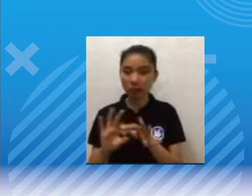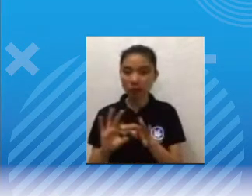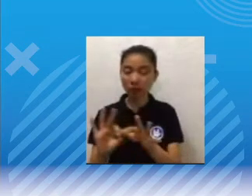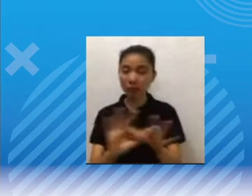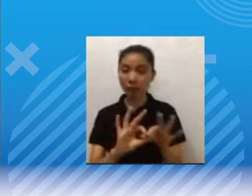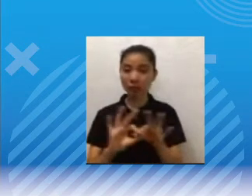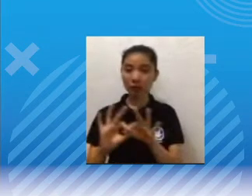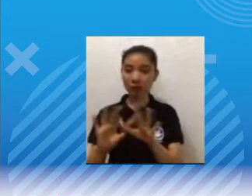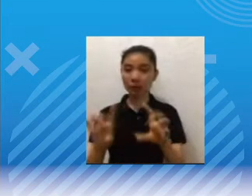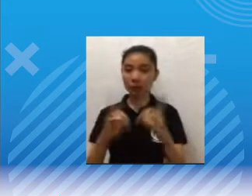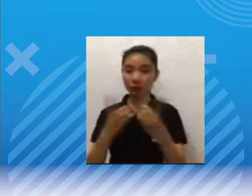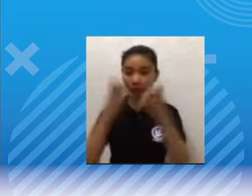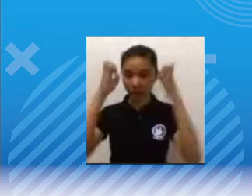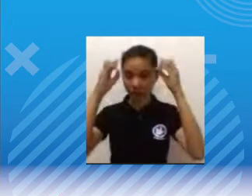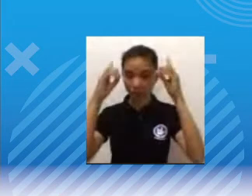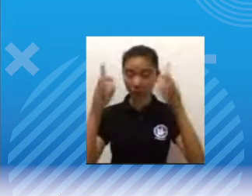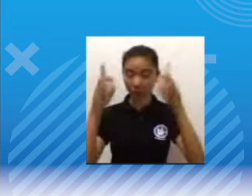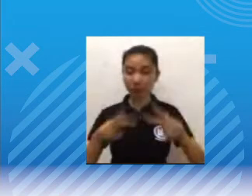research center, and